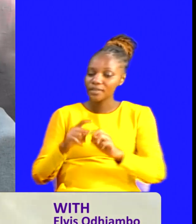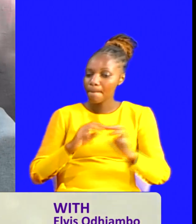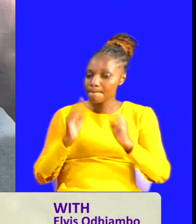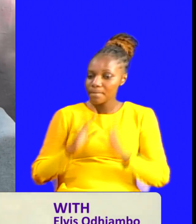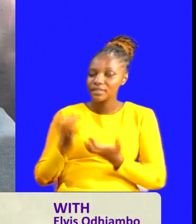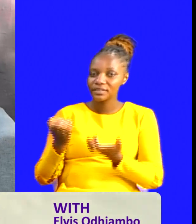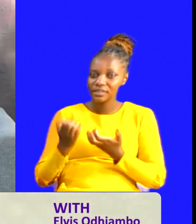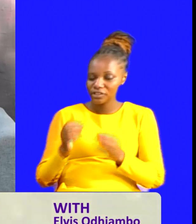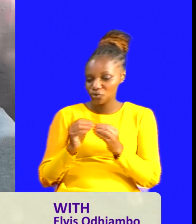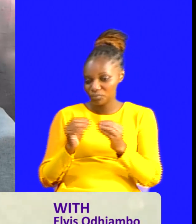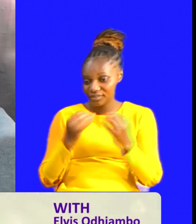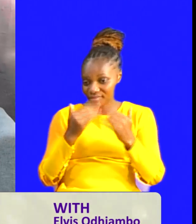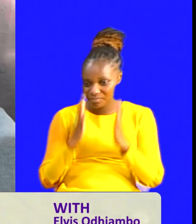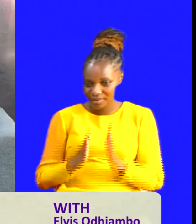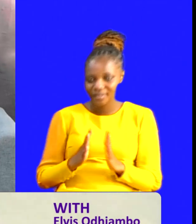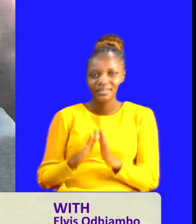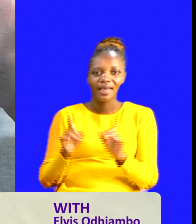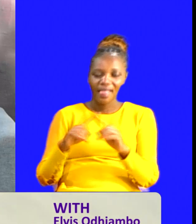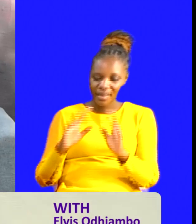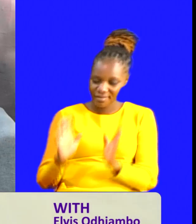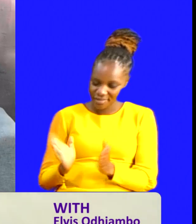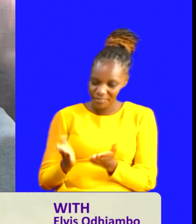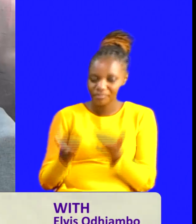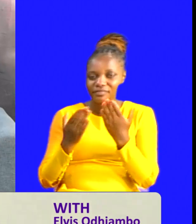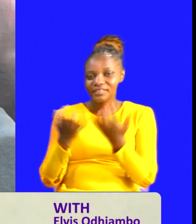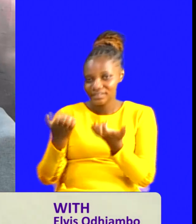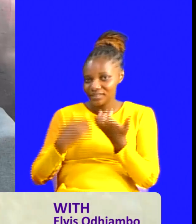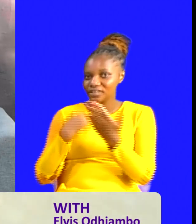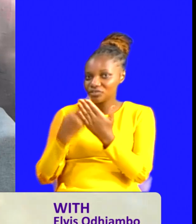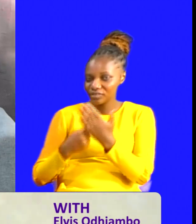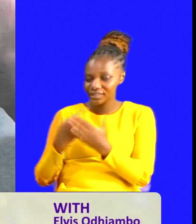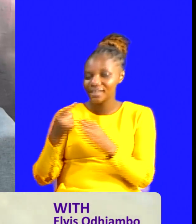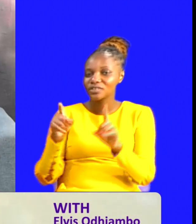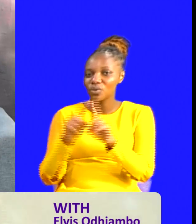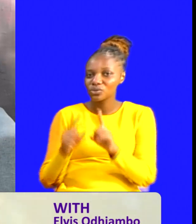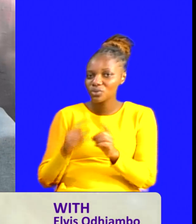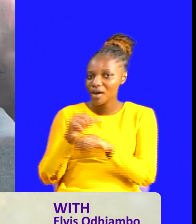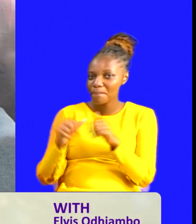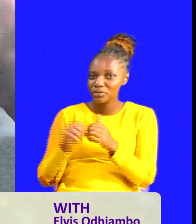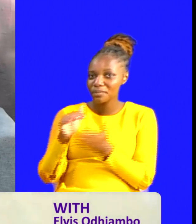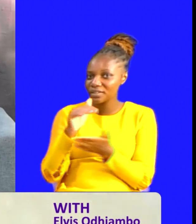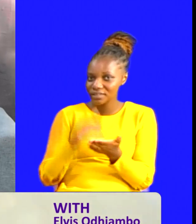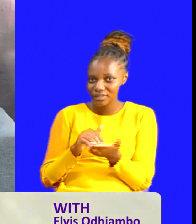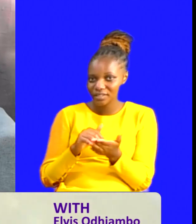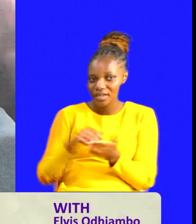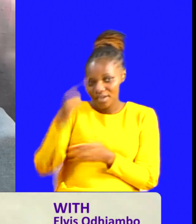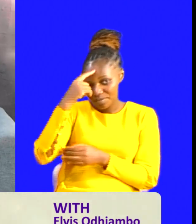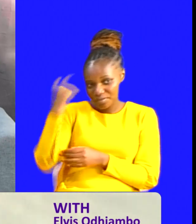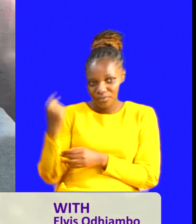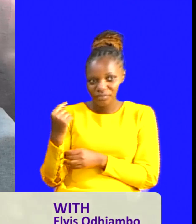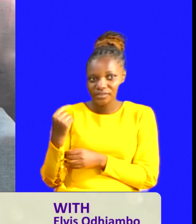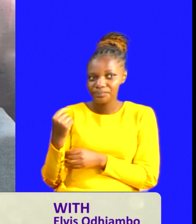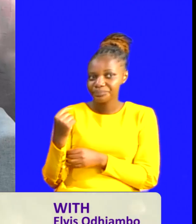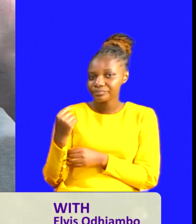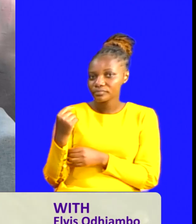Whatever magic is working with the front three, she will also work with it in the midfield center right now, because Gabriel Jesus, Trossard, the likes of